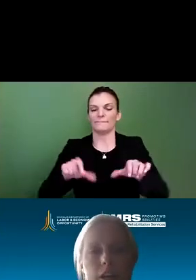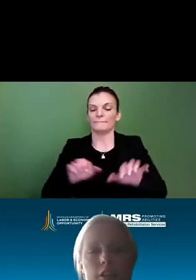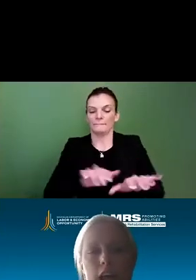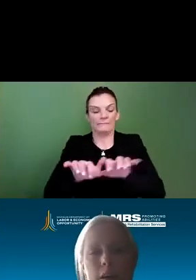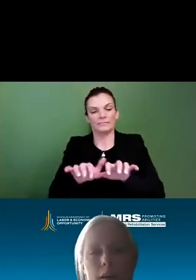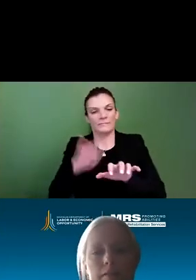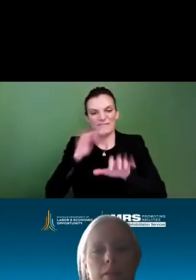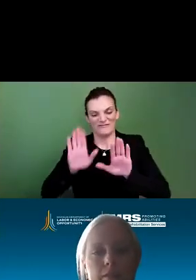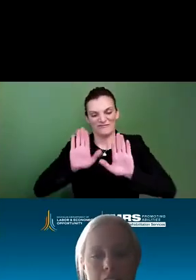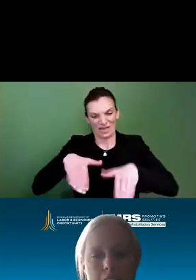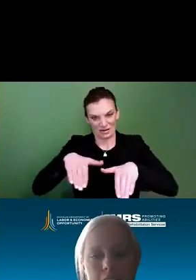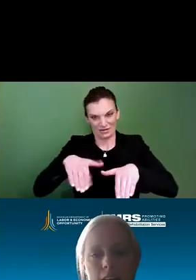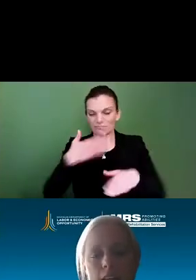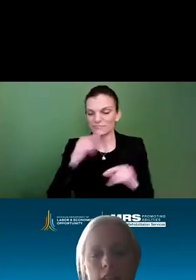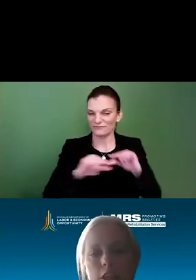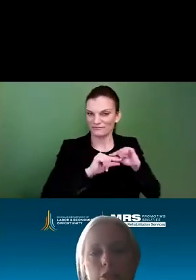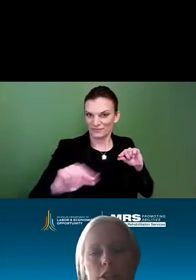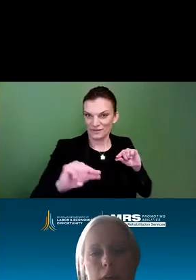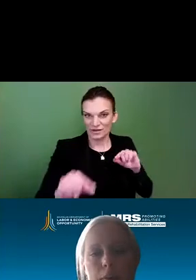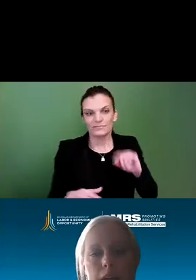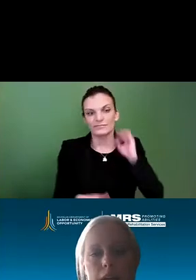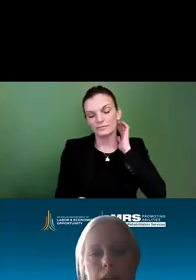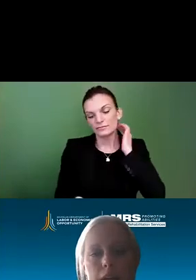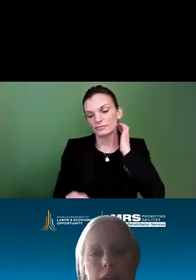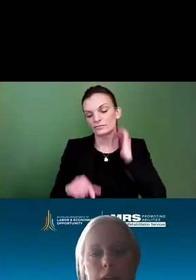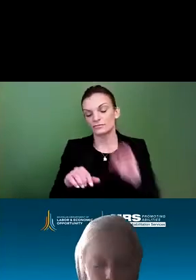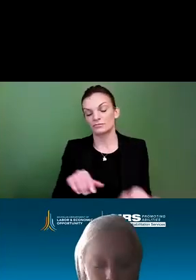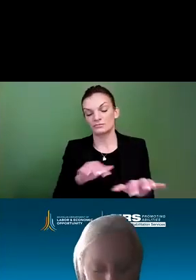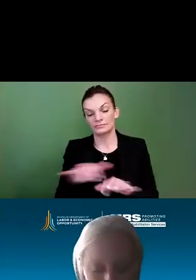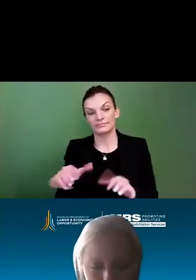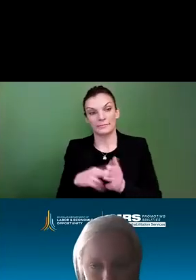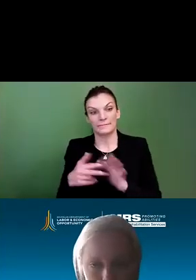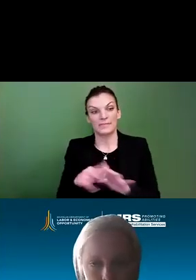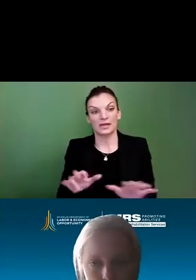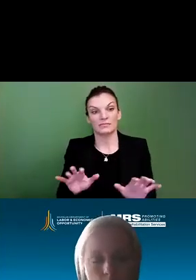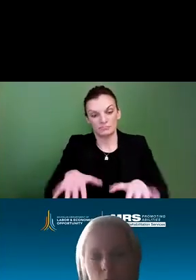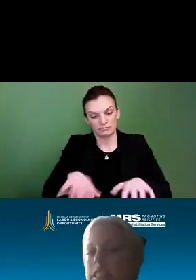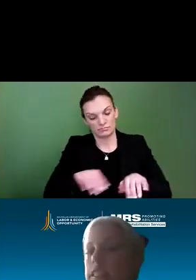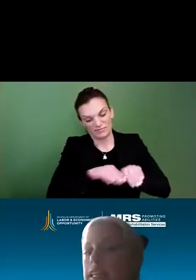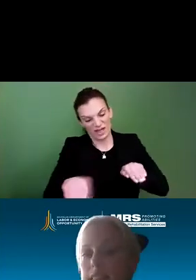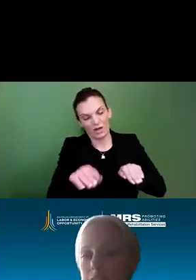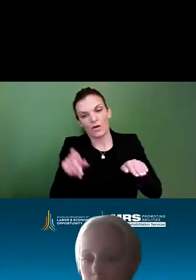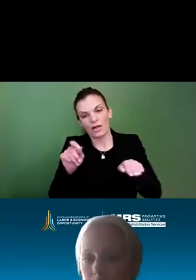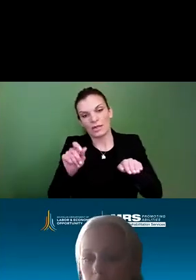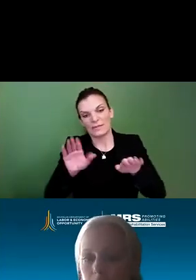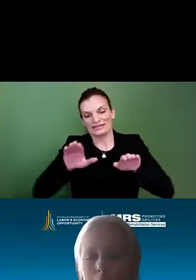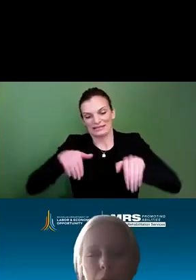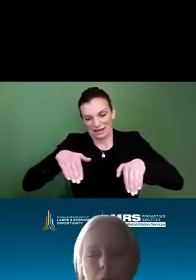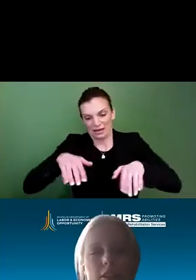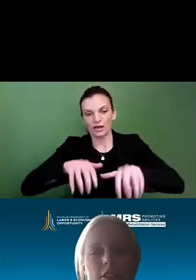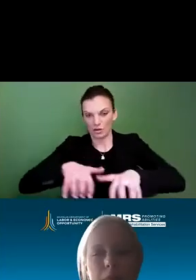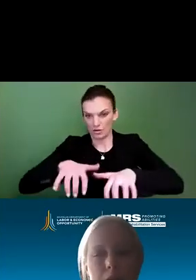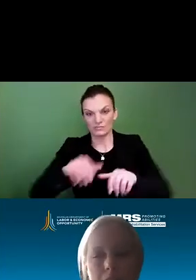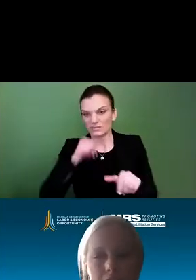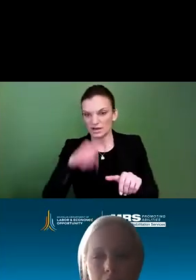better to have them flat so that you're typing either at a neutral position or slightly downhill. But